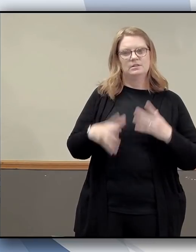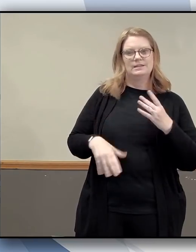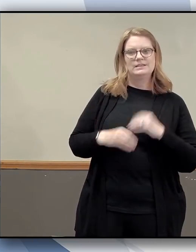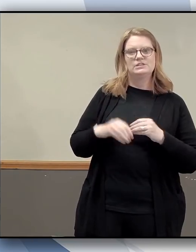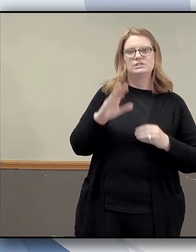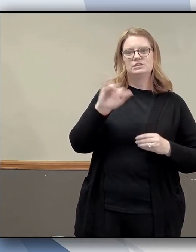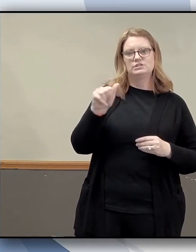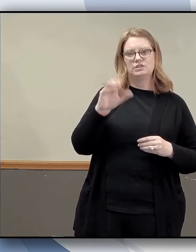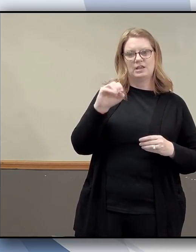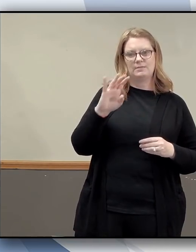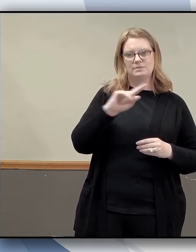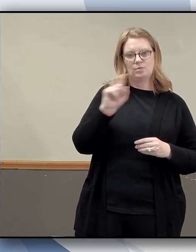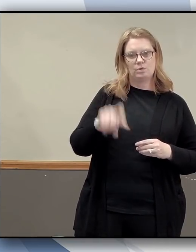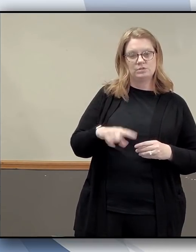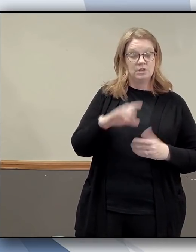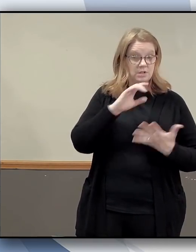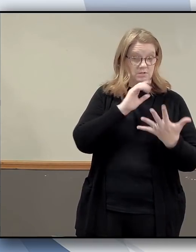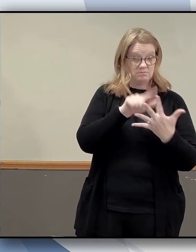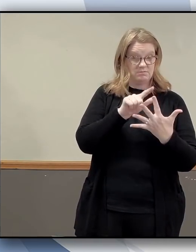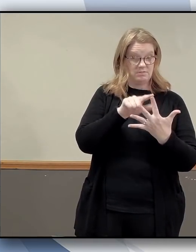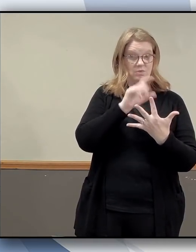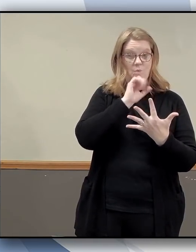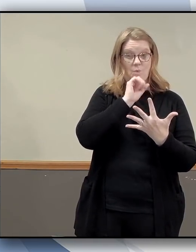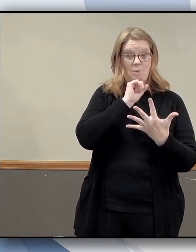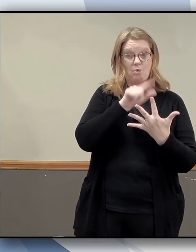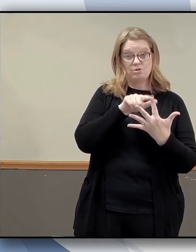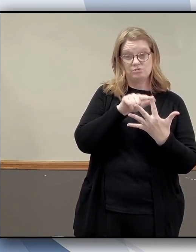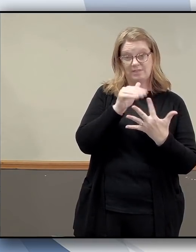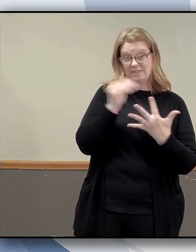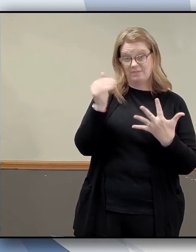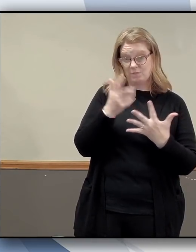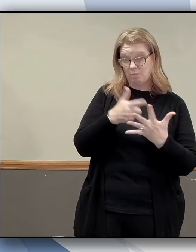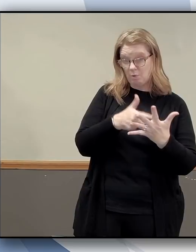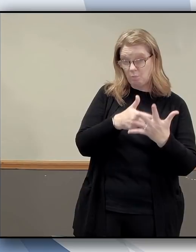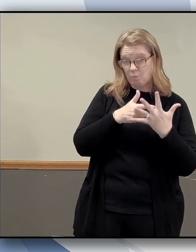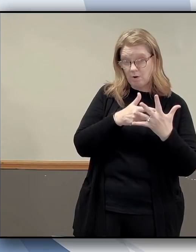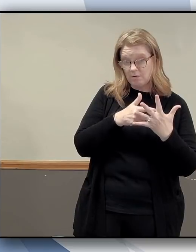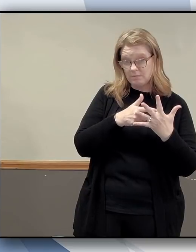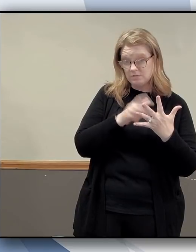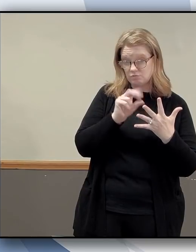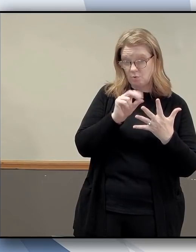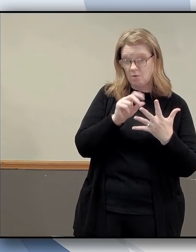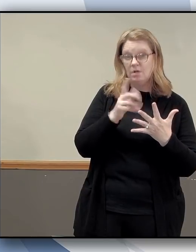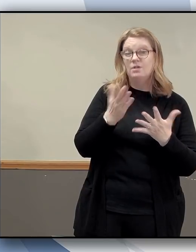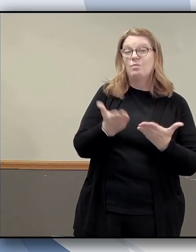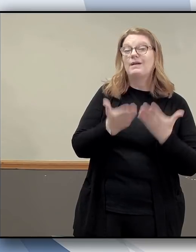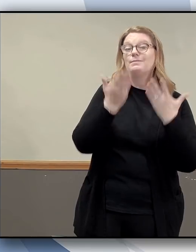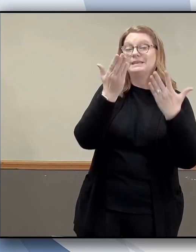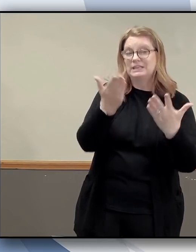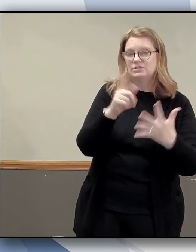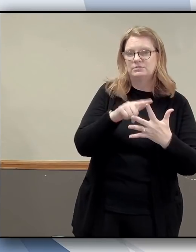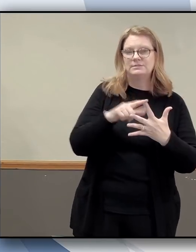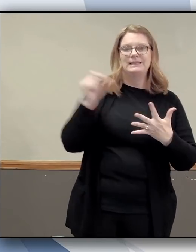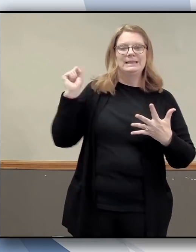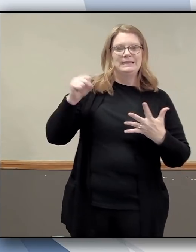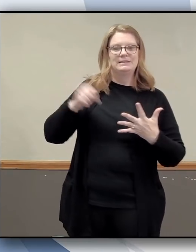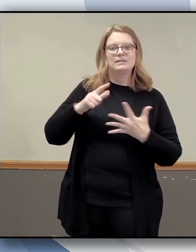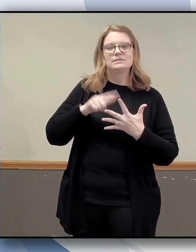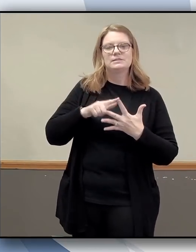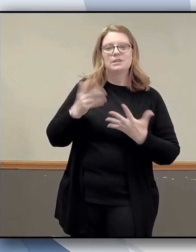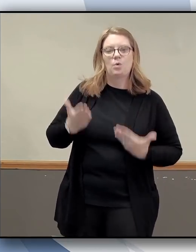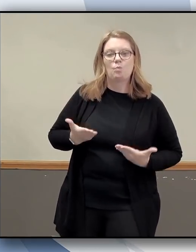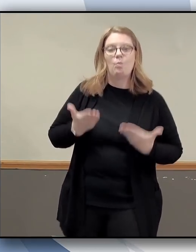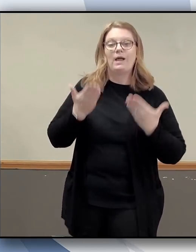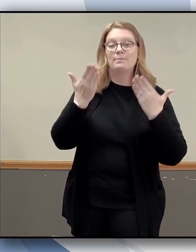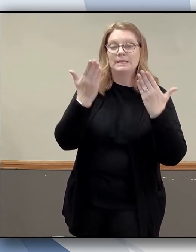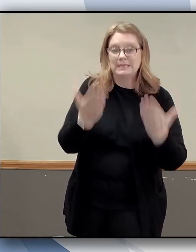want to make sure the orange level, those are not requirements, those are recommendations still. Those are recommendations, and